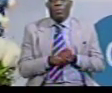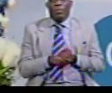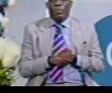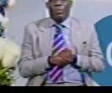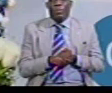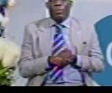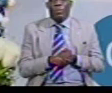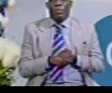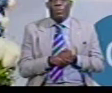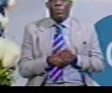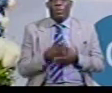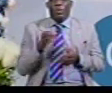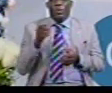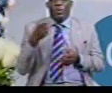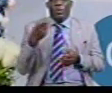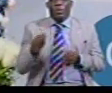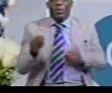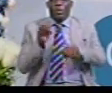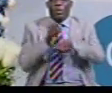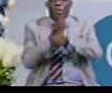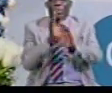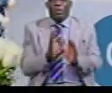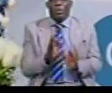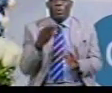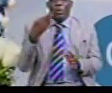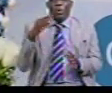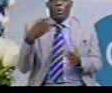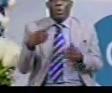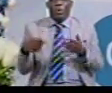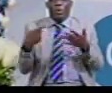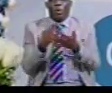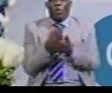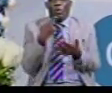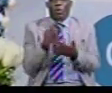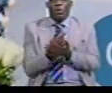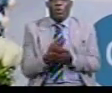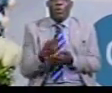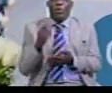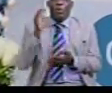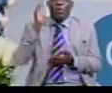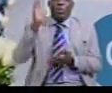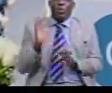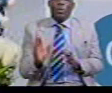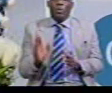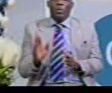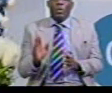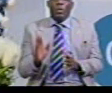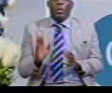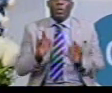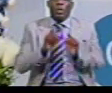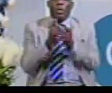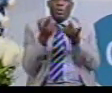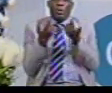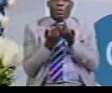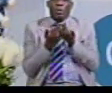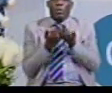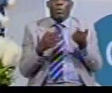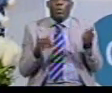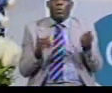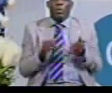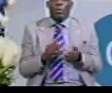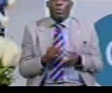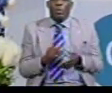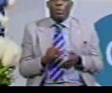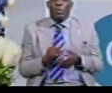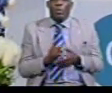counselor of the Gospel Ministers Forum. That is Boya